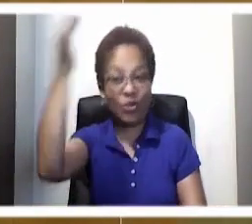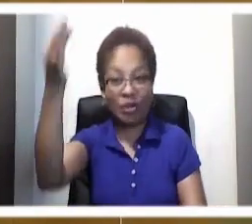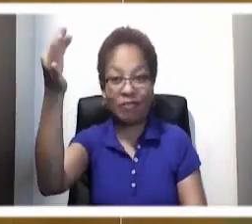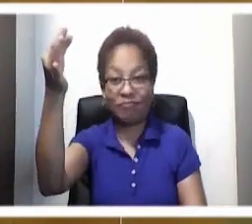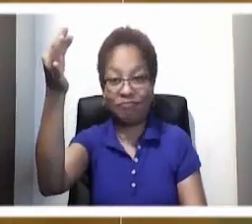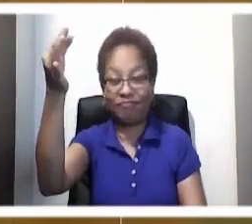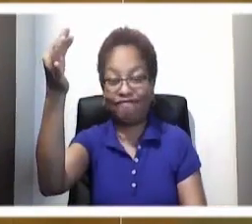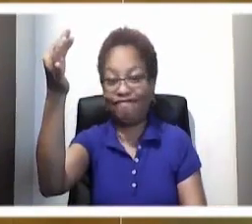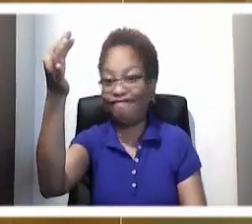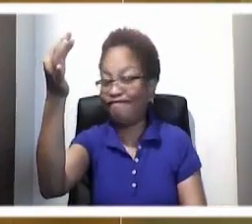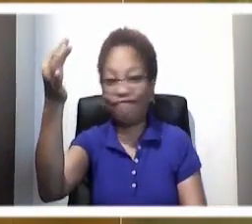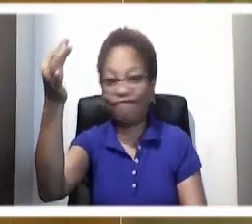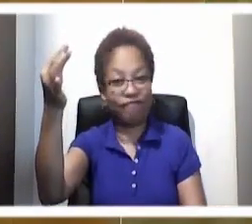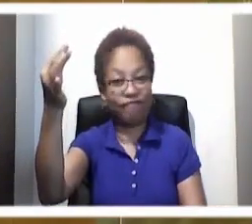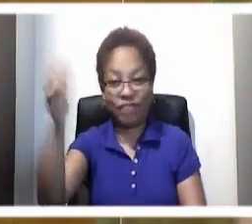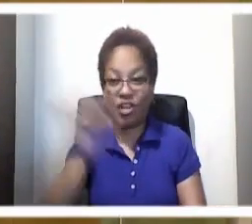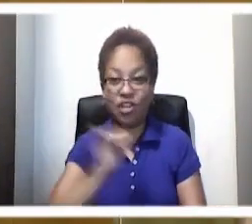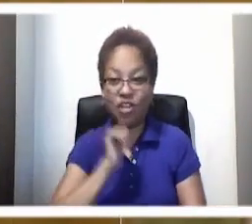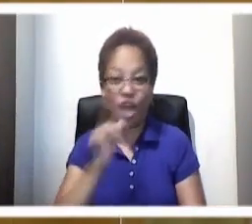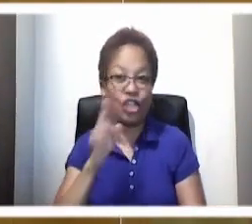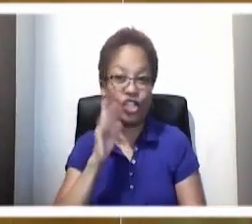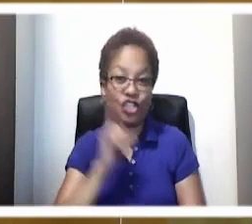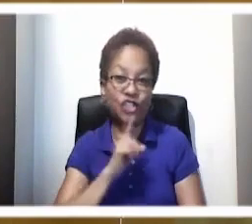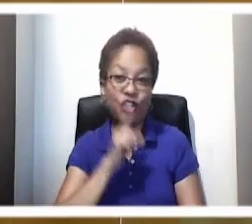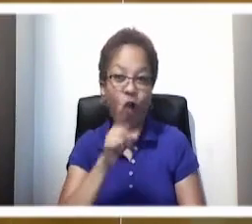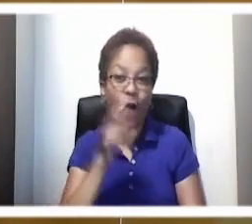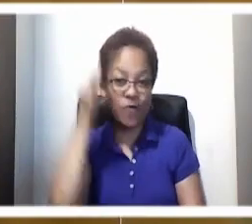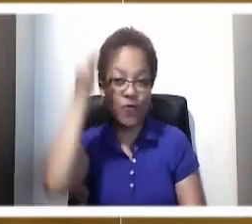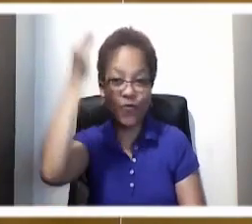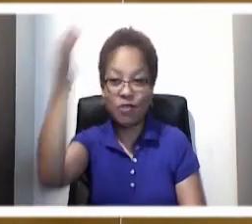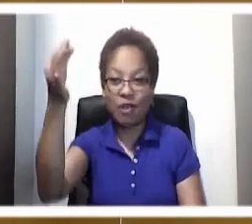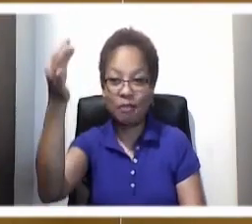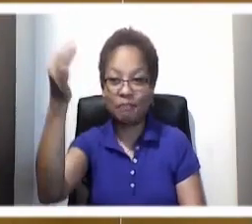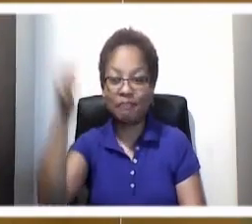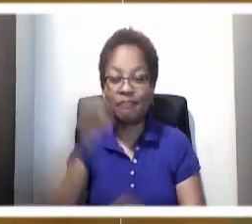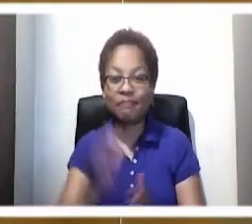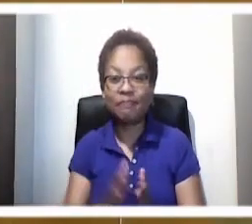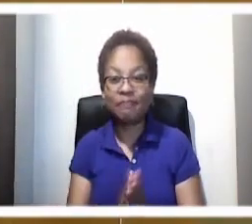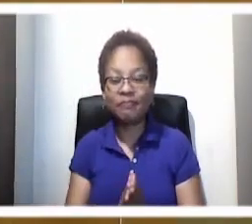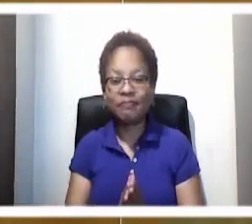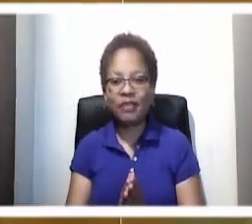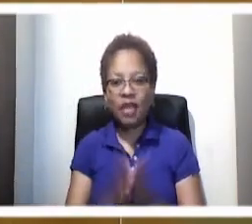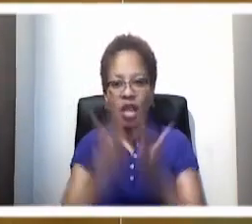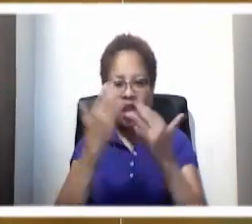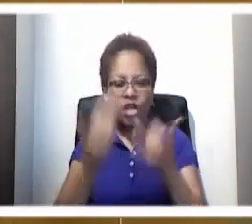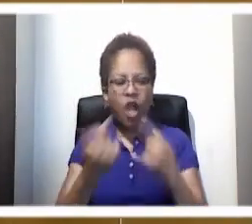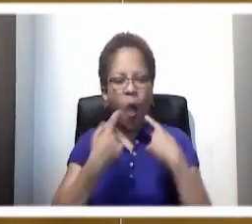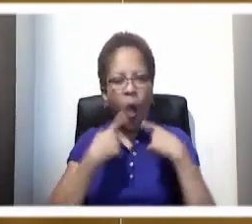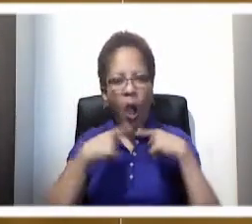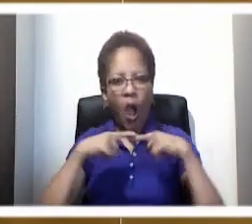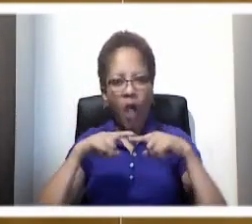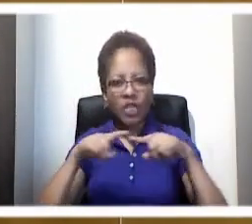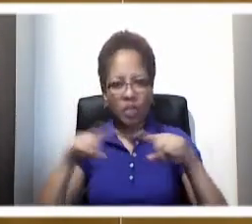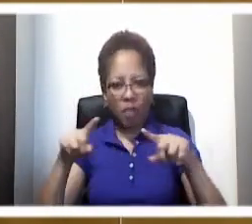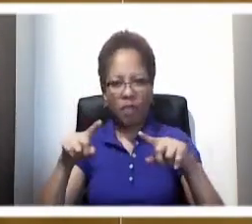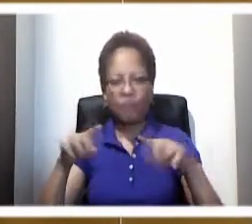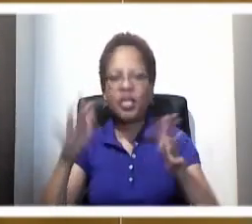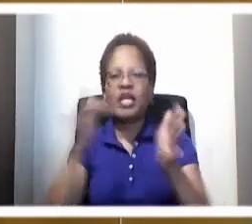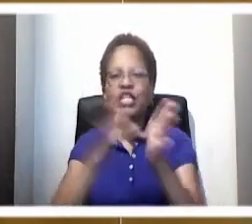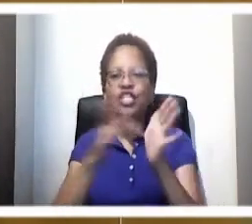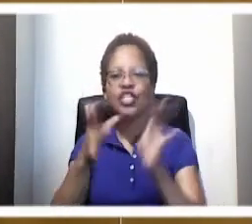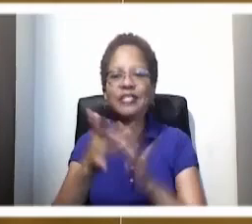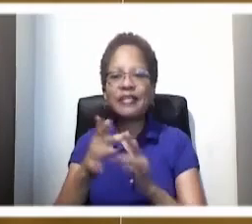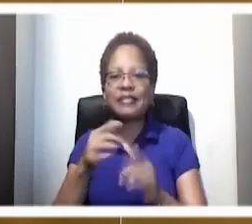In Mark's gospel, beloved in Christ, Jesus presents his disciples two parables that helps